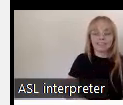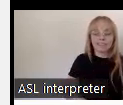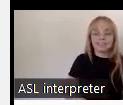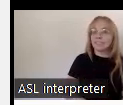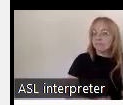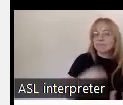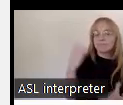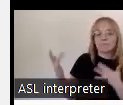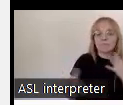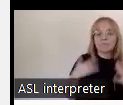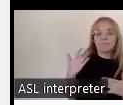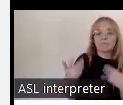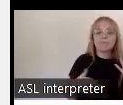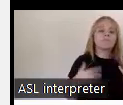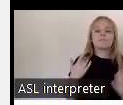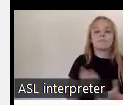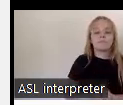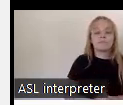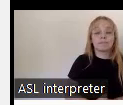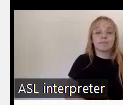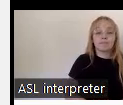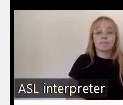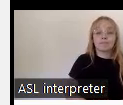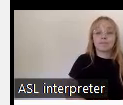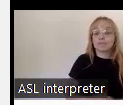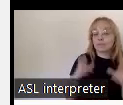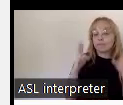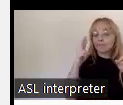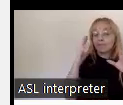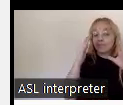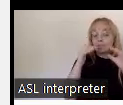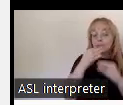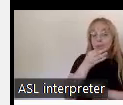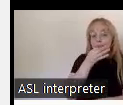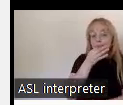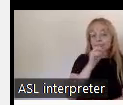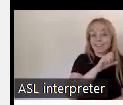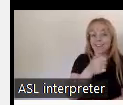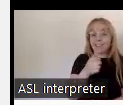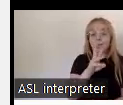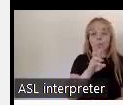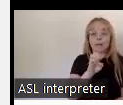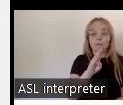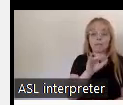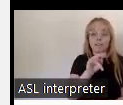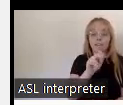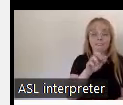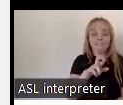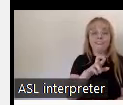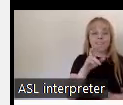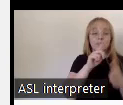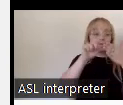excited about them, and hope that someday soon we can do another webinar such as this to explore those